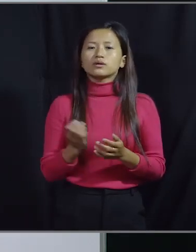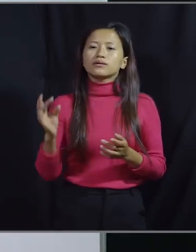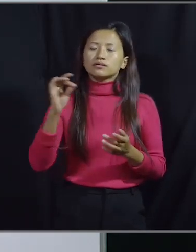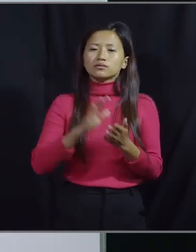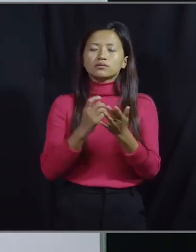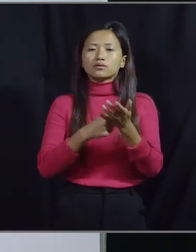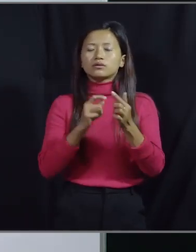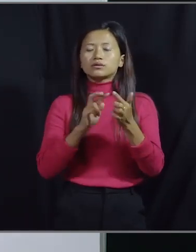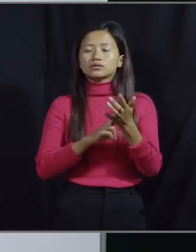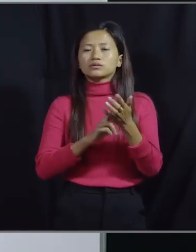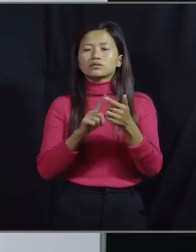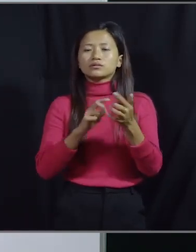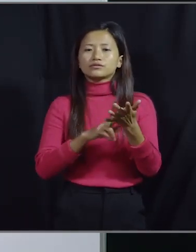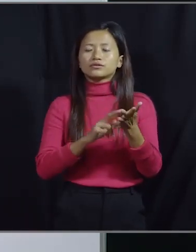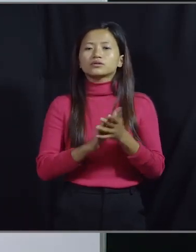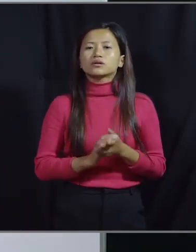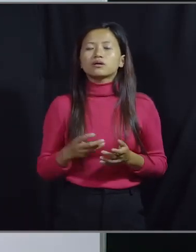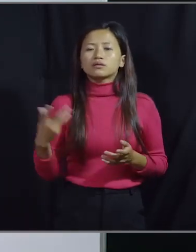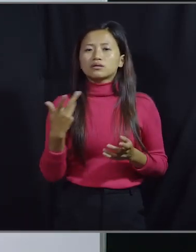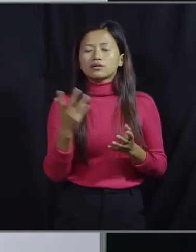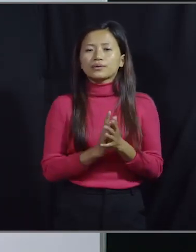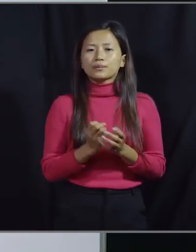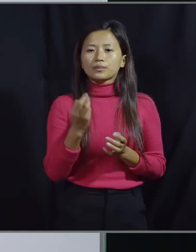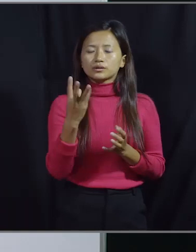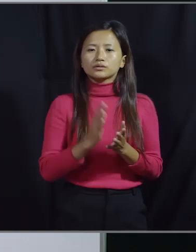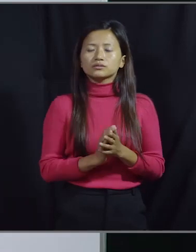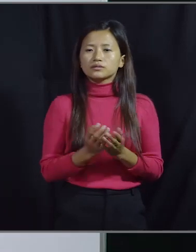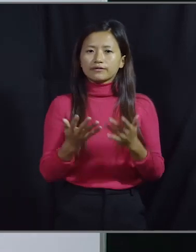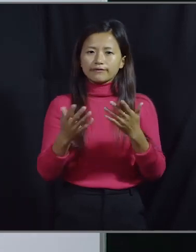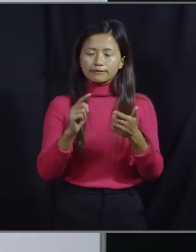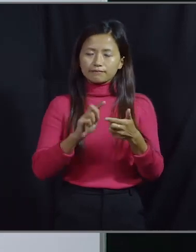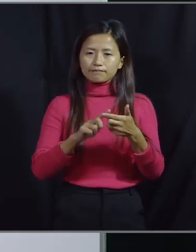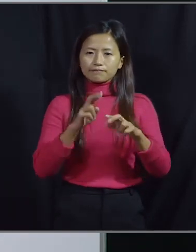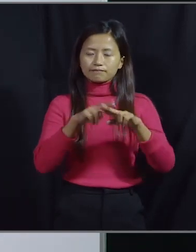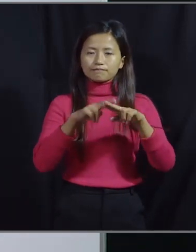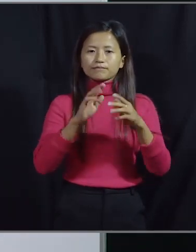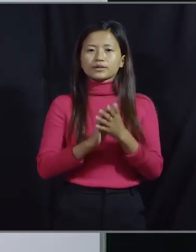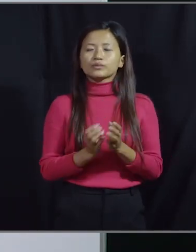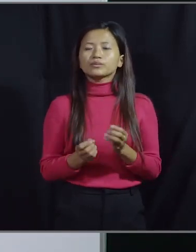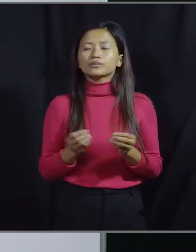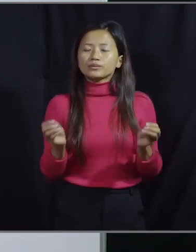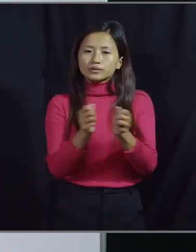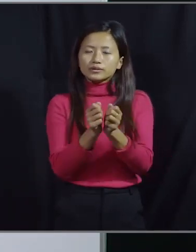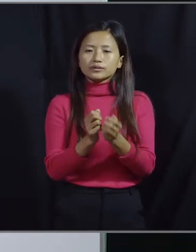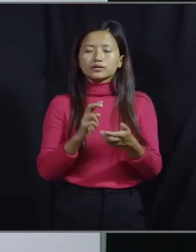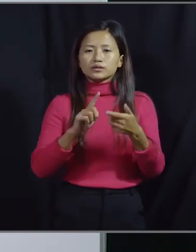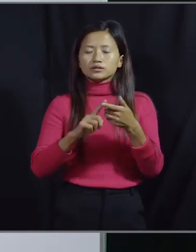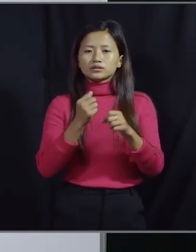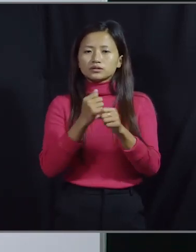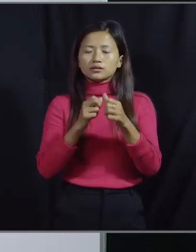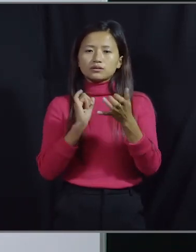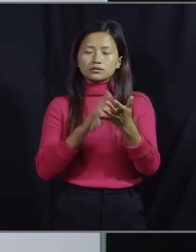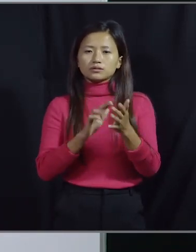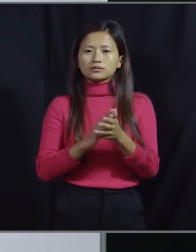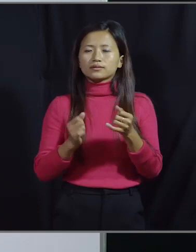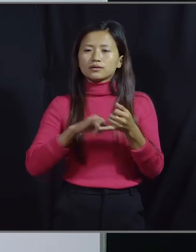revaluation. On revaluation, how much is affected with these changes, with the gain and with the sacrifice. So